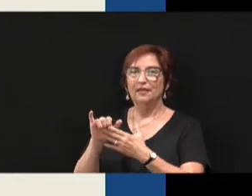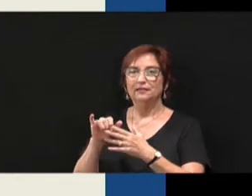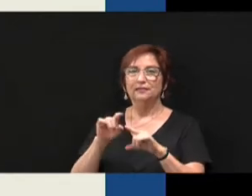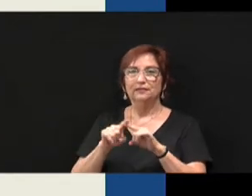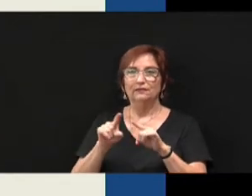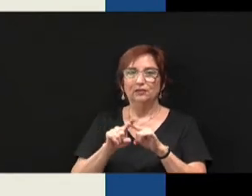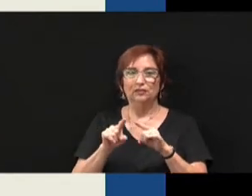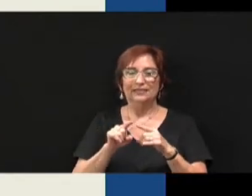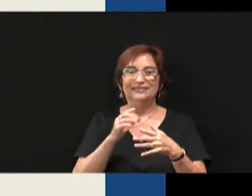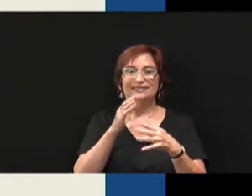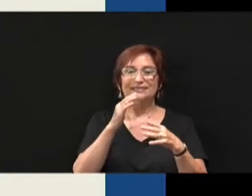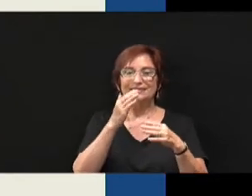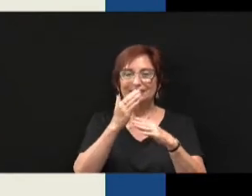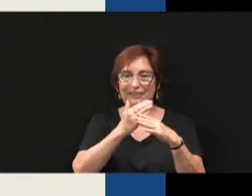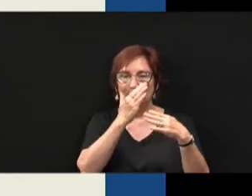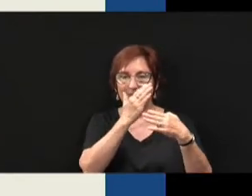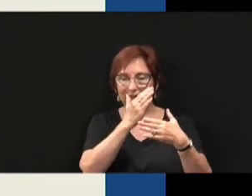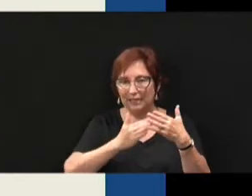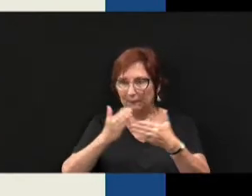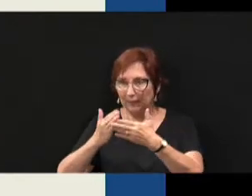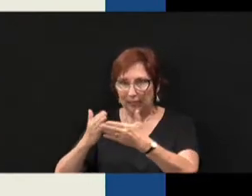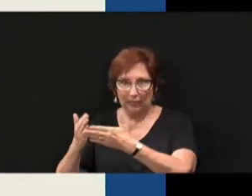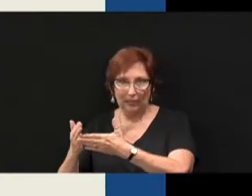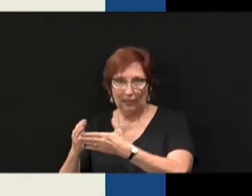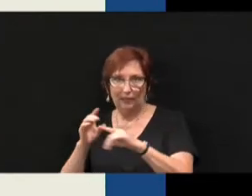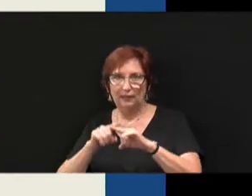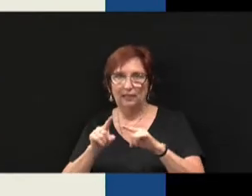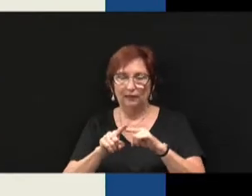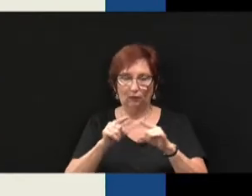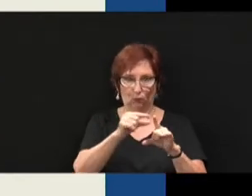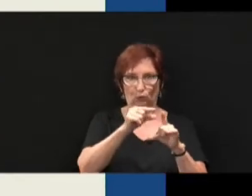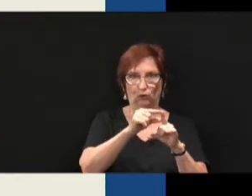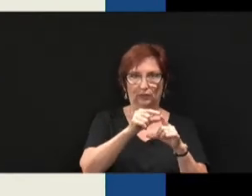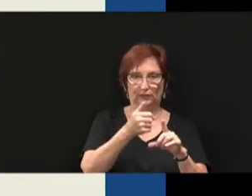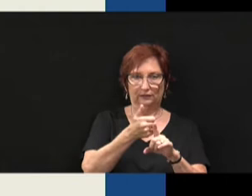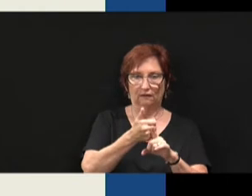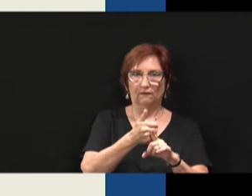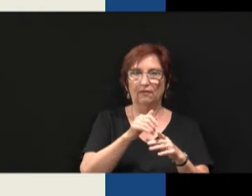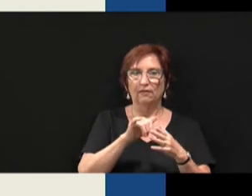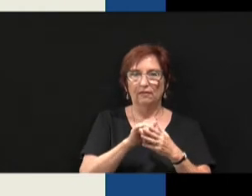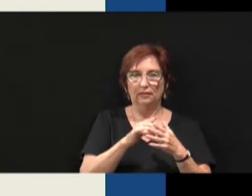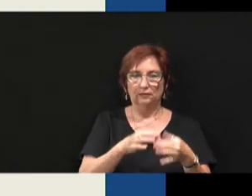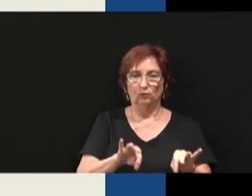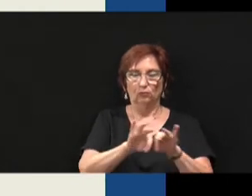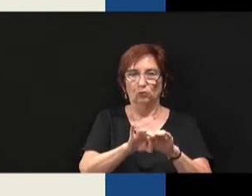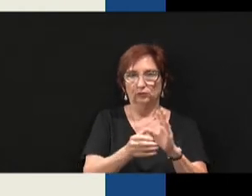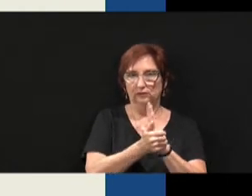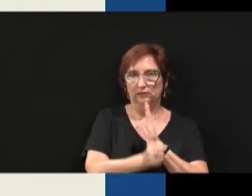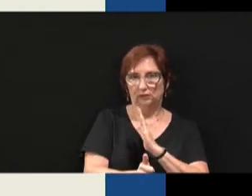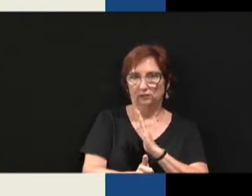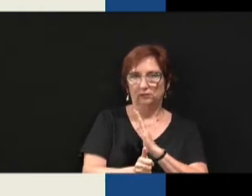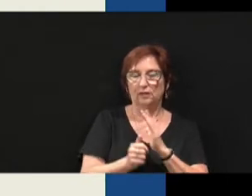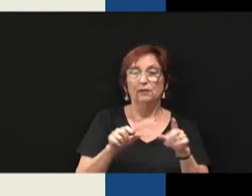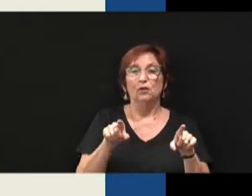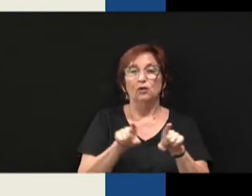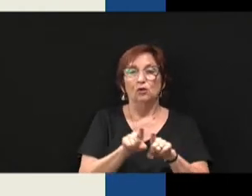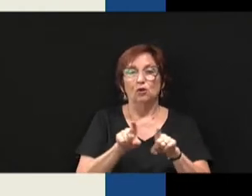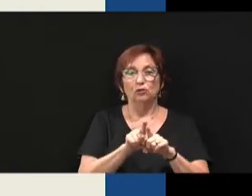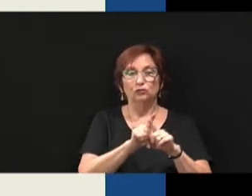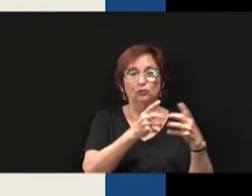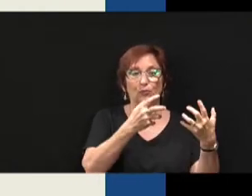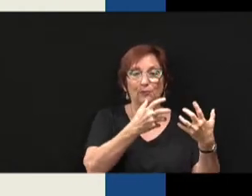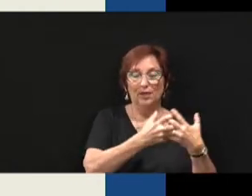and segmenting the different phonemes. That's an essential skill. And then also